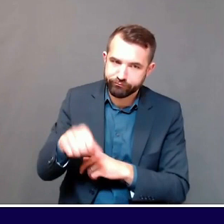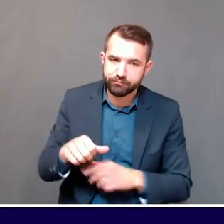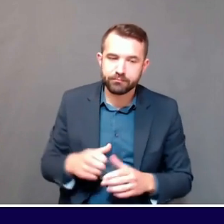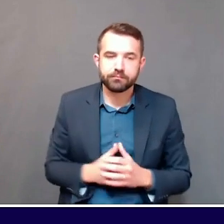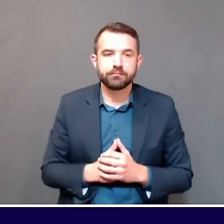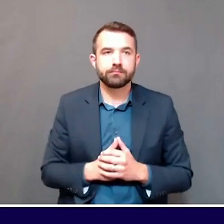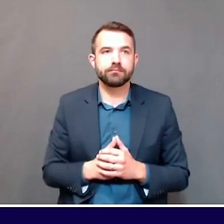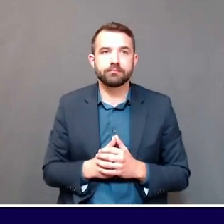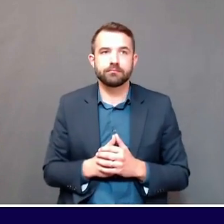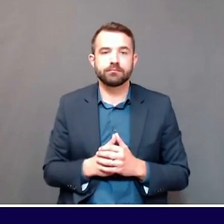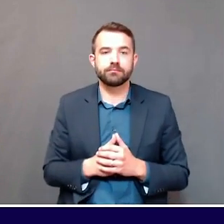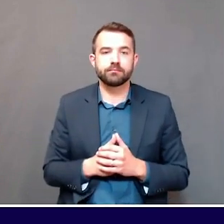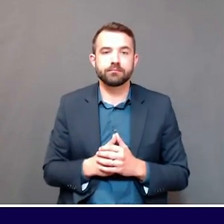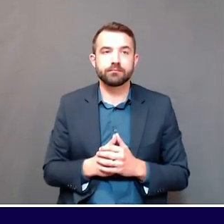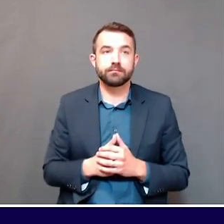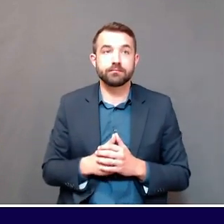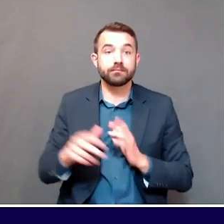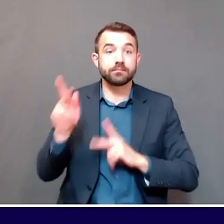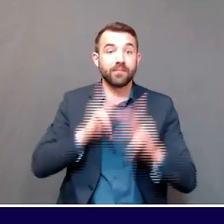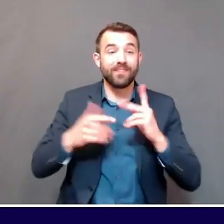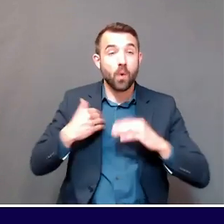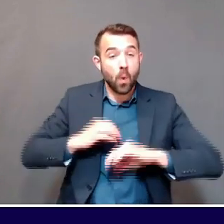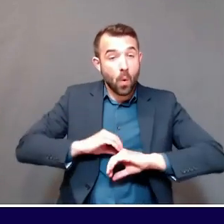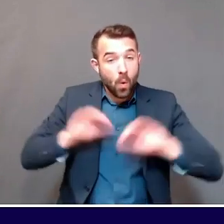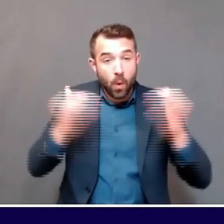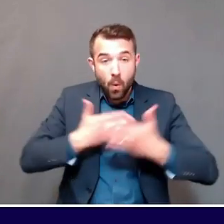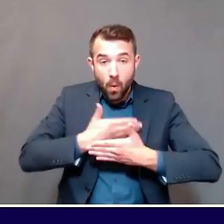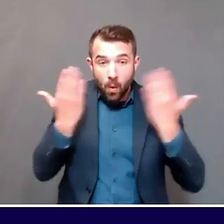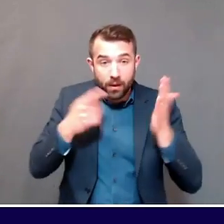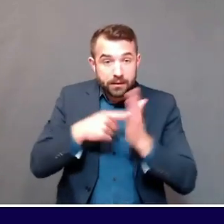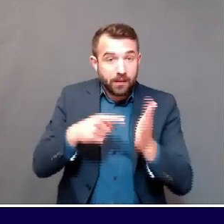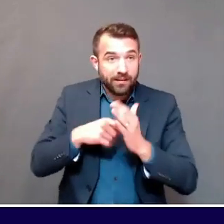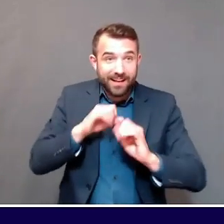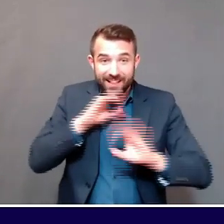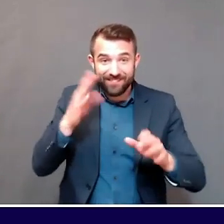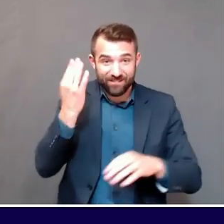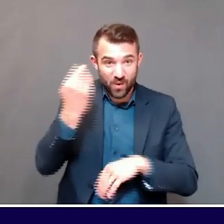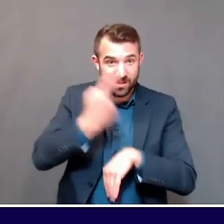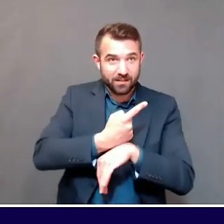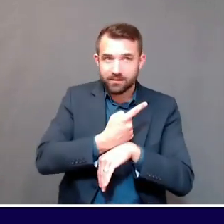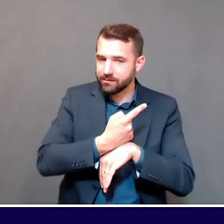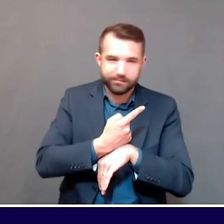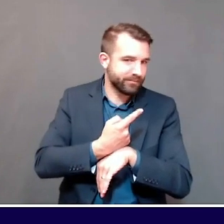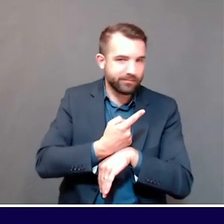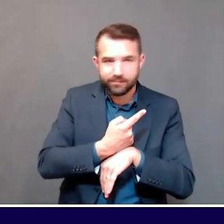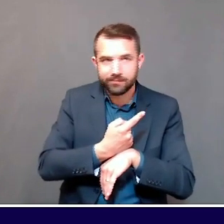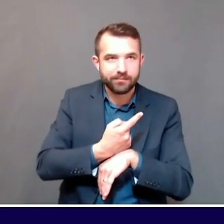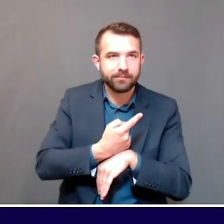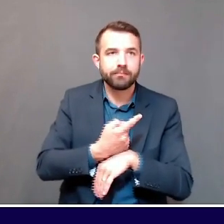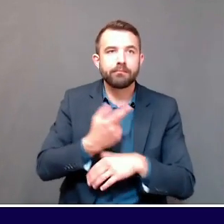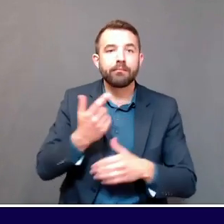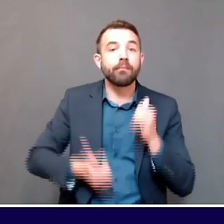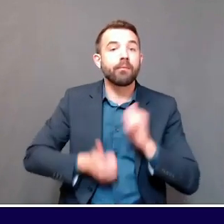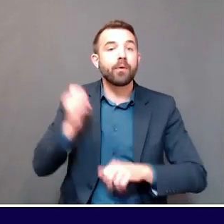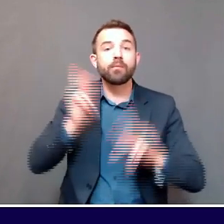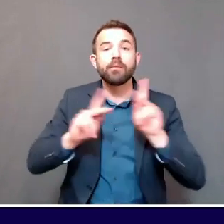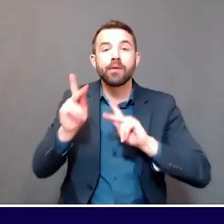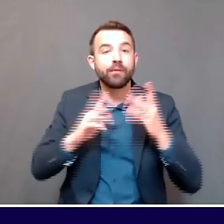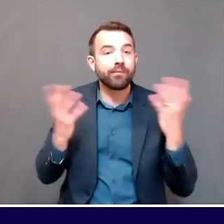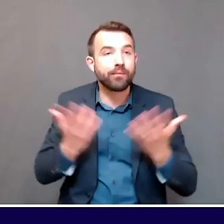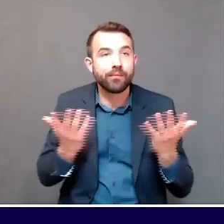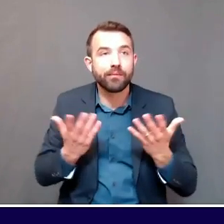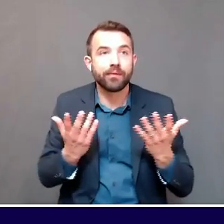are completely asymptomatic throughout the course of their illness. What we see much more often is not individuals who